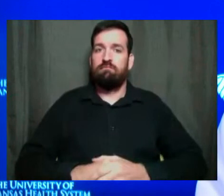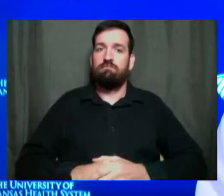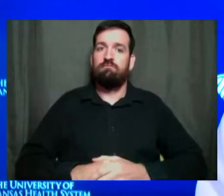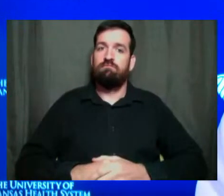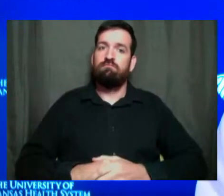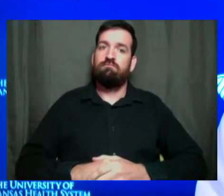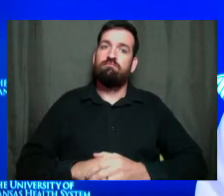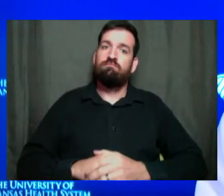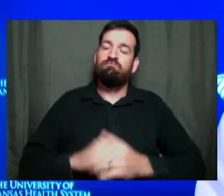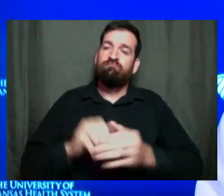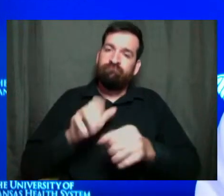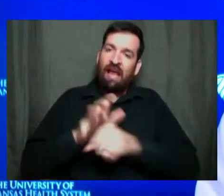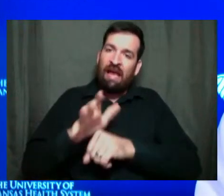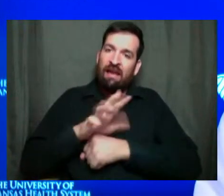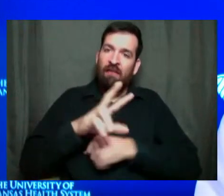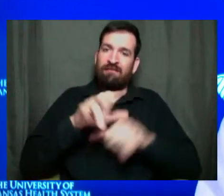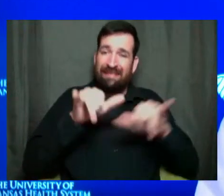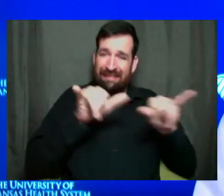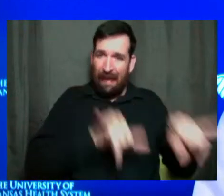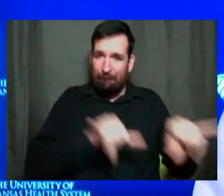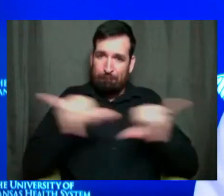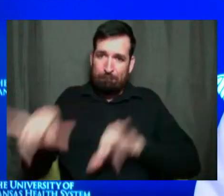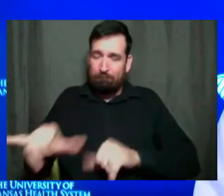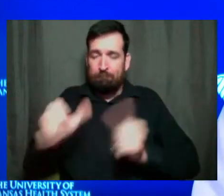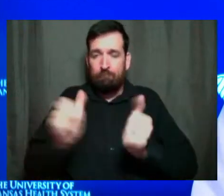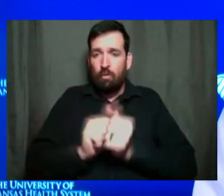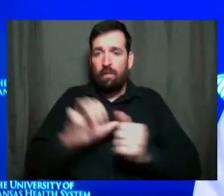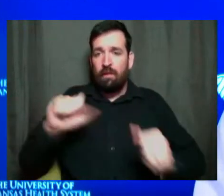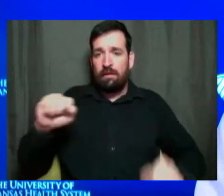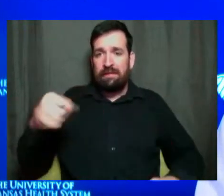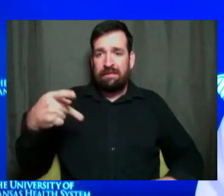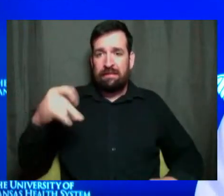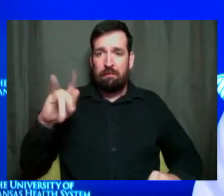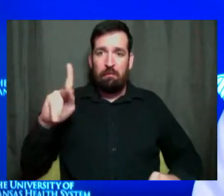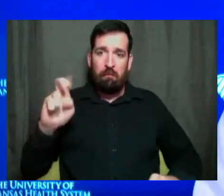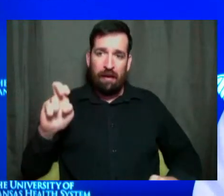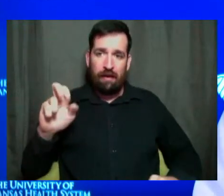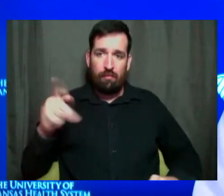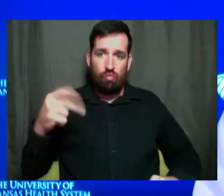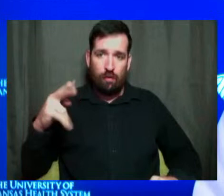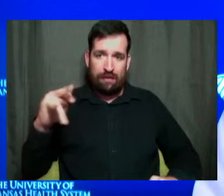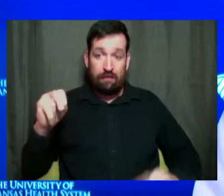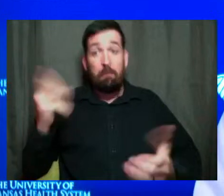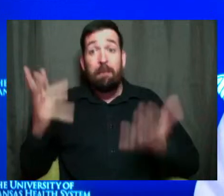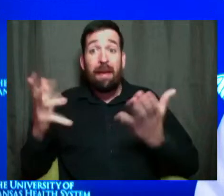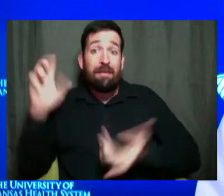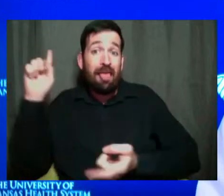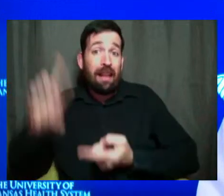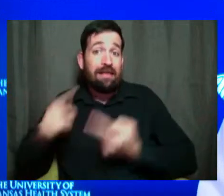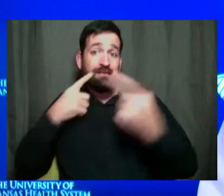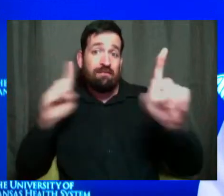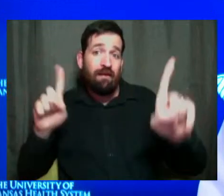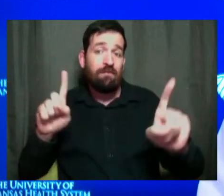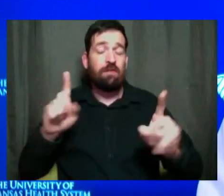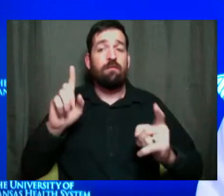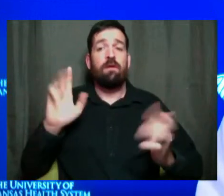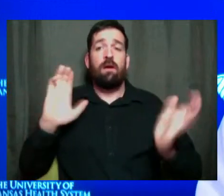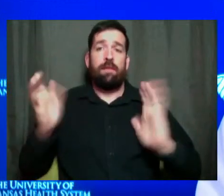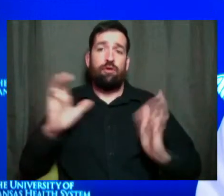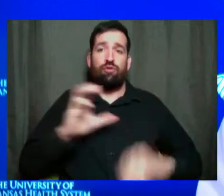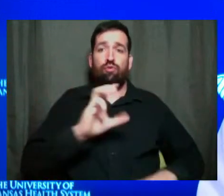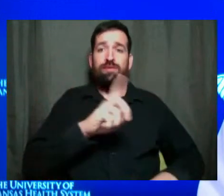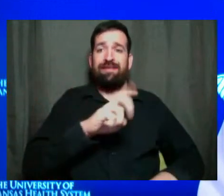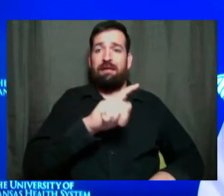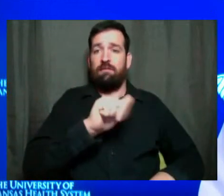with the spike proteins that it should be effective. It may be less effective against Omicron than it was against Delta or the Alpha variants, but we do still think it